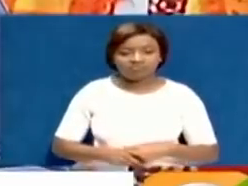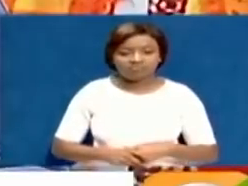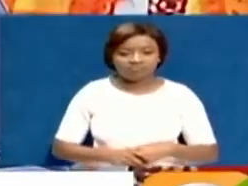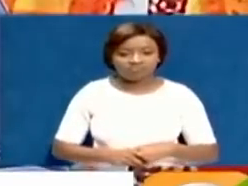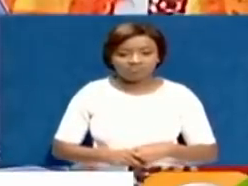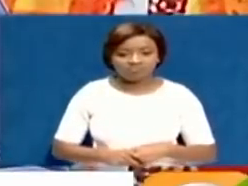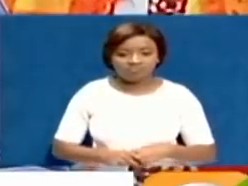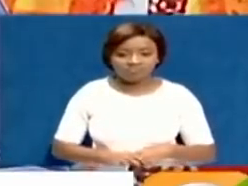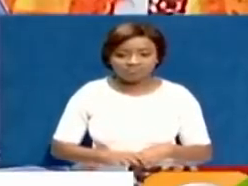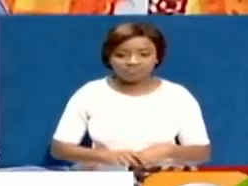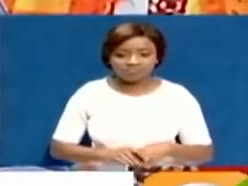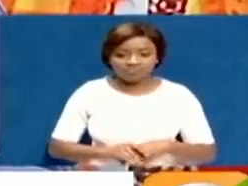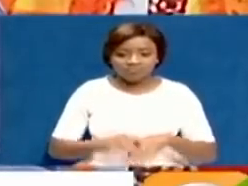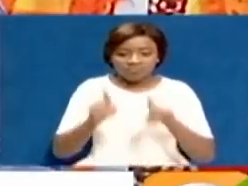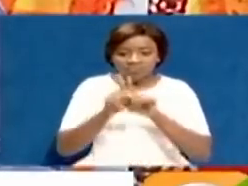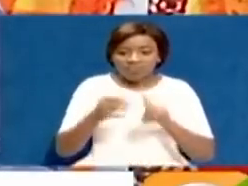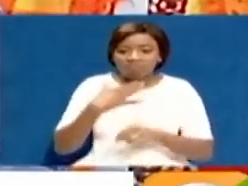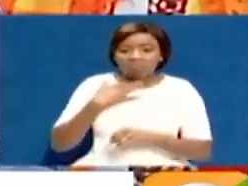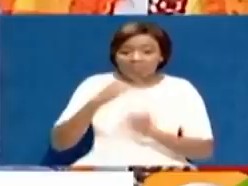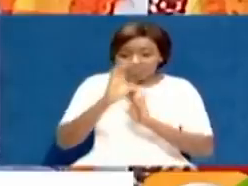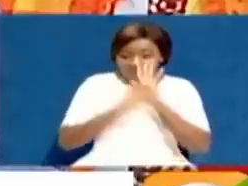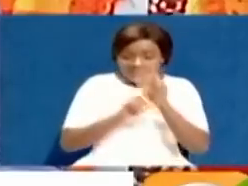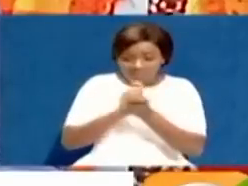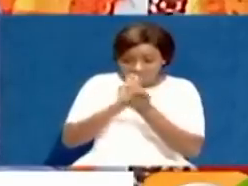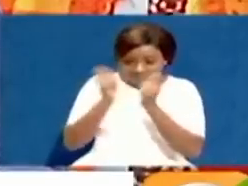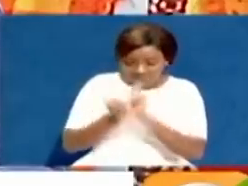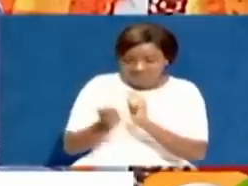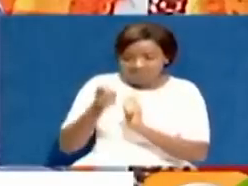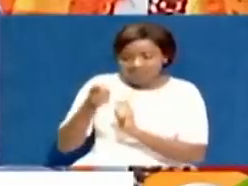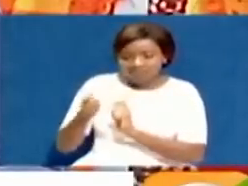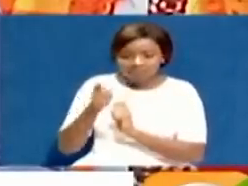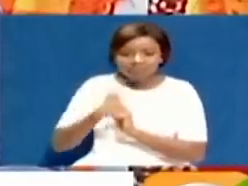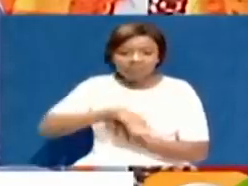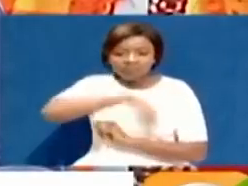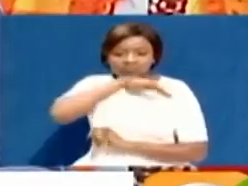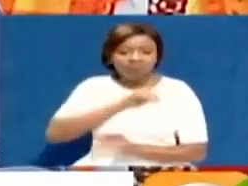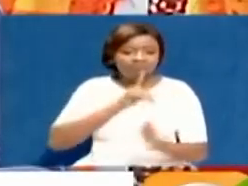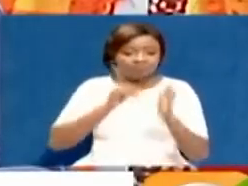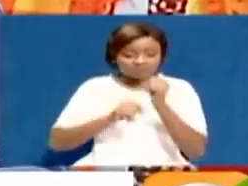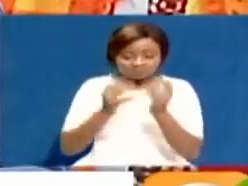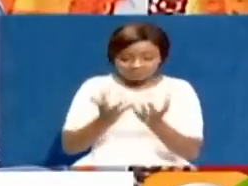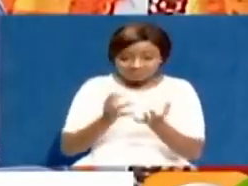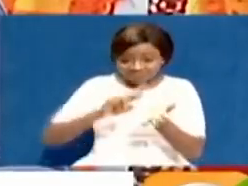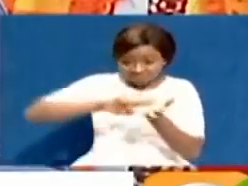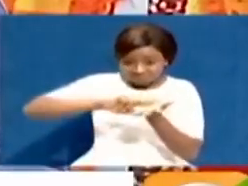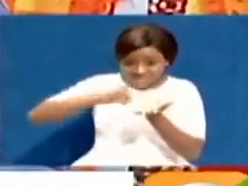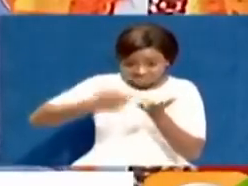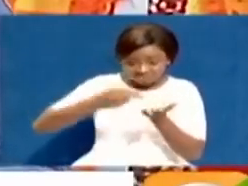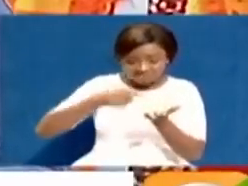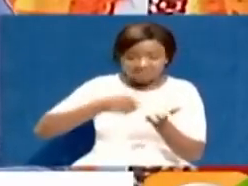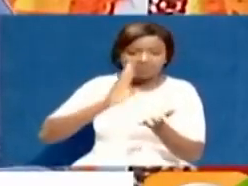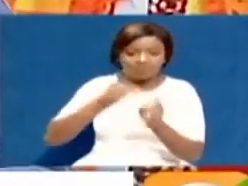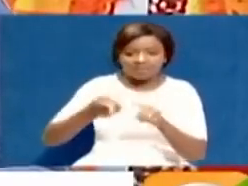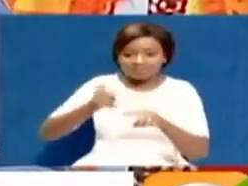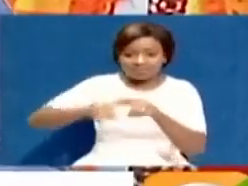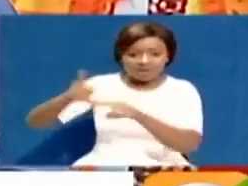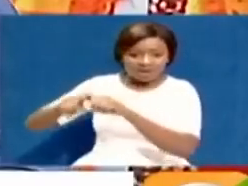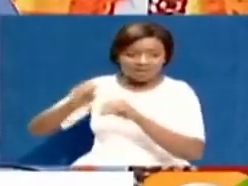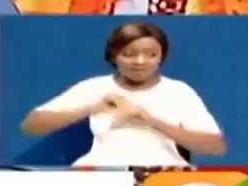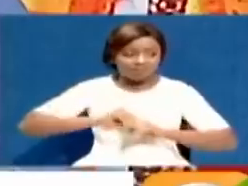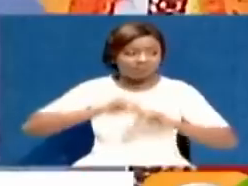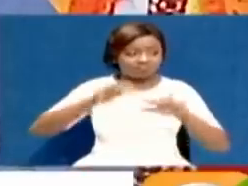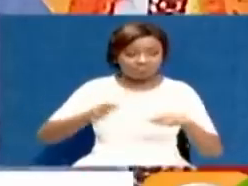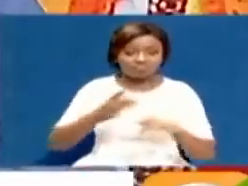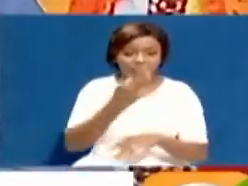in the Mara. On the clamour for constitutional amendments, the former Prime Minister said increasing devolved resources from a minimum of 15%